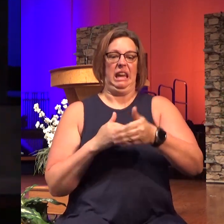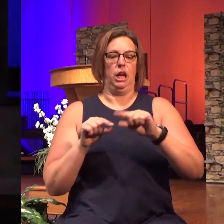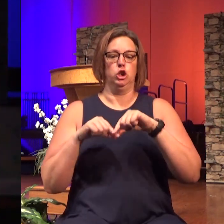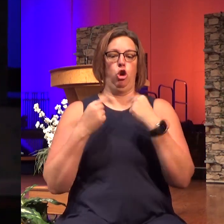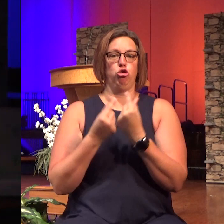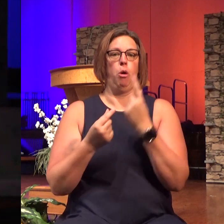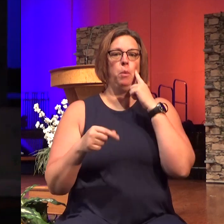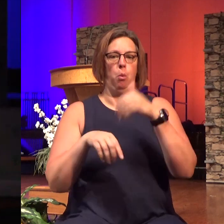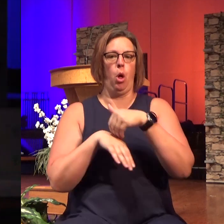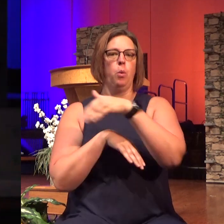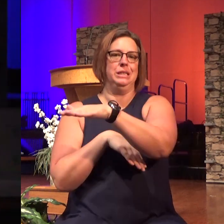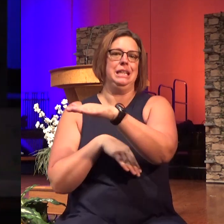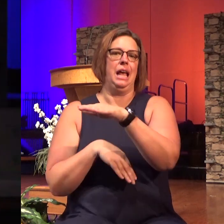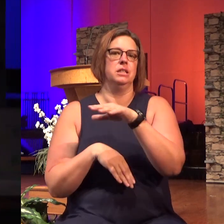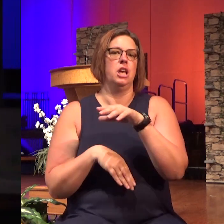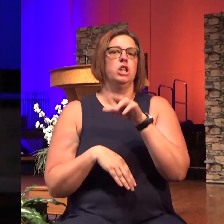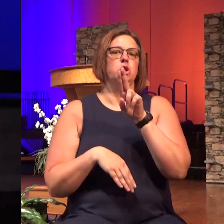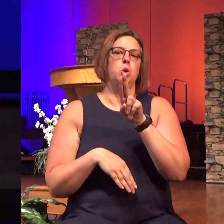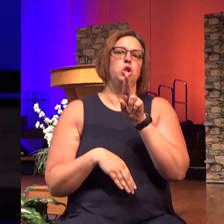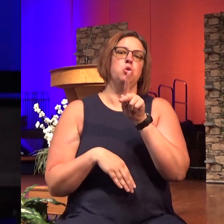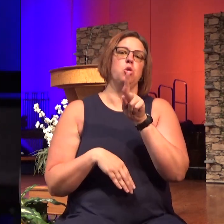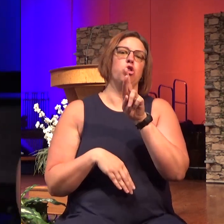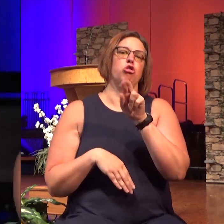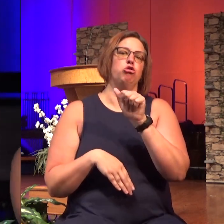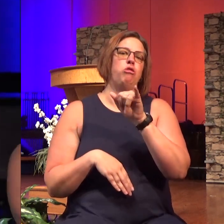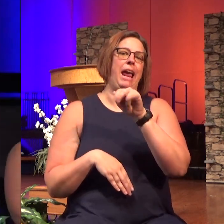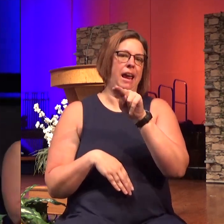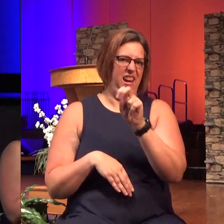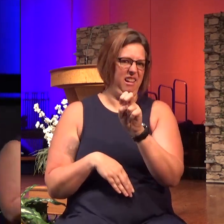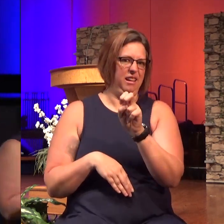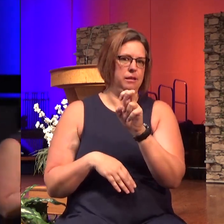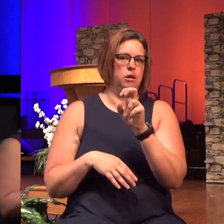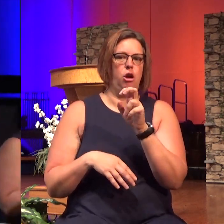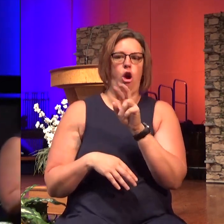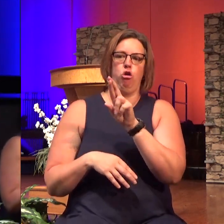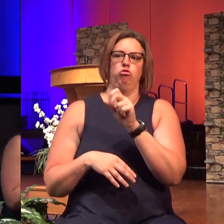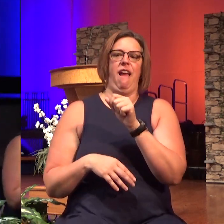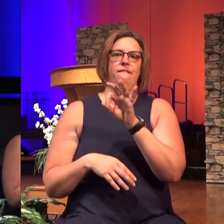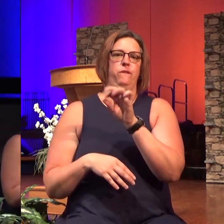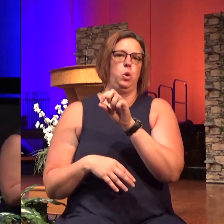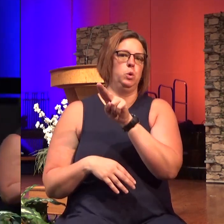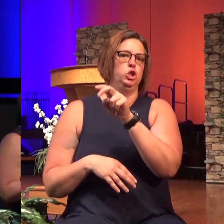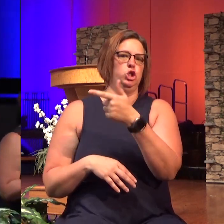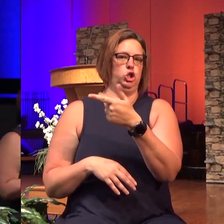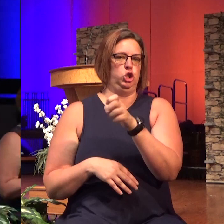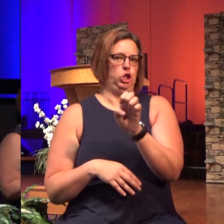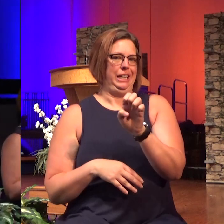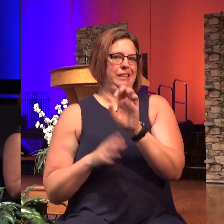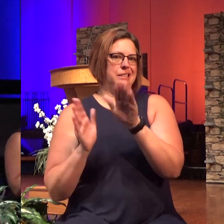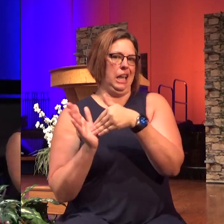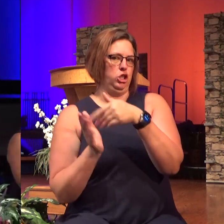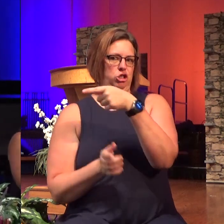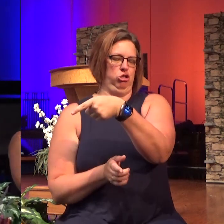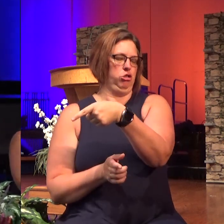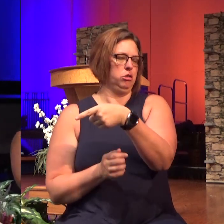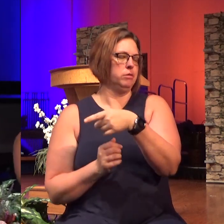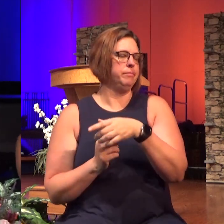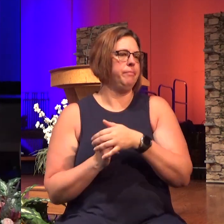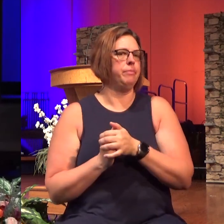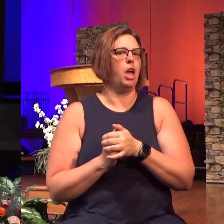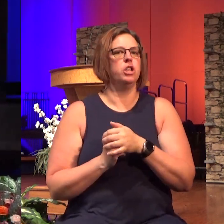in Poland. So they're going off to do good work. And I think to Michelle's point, you know, these kids put